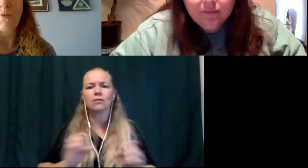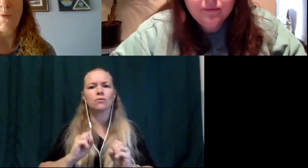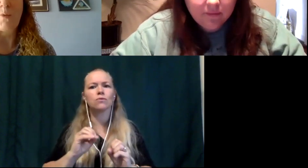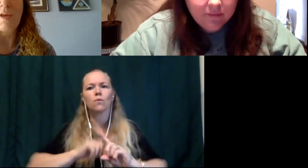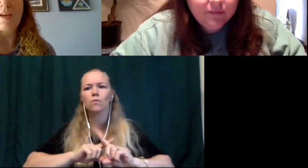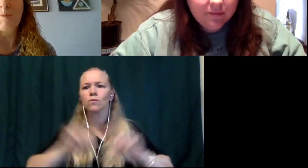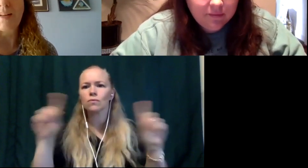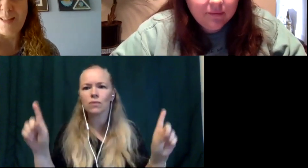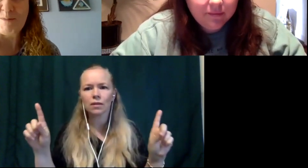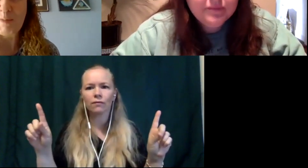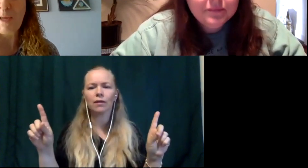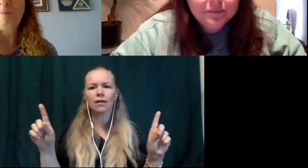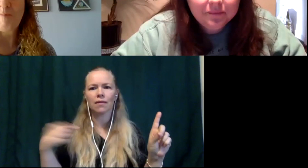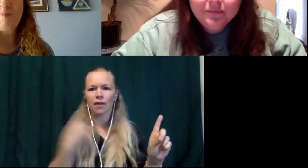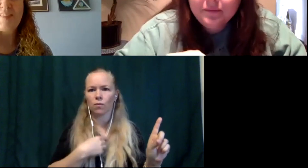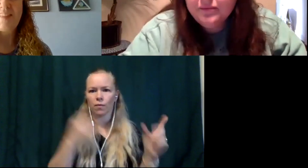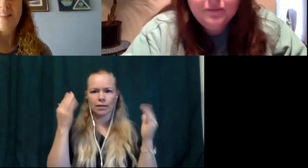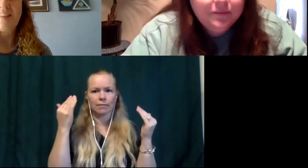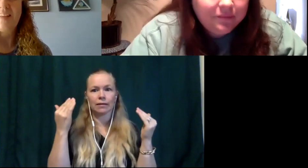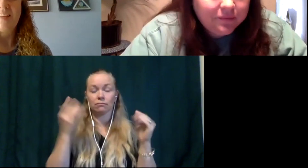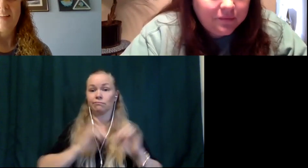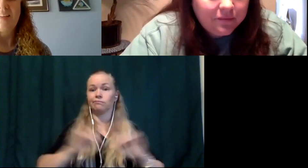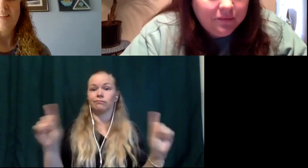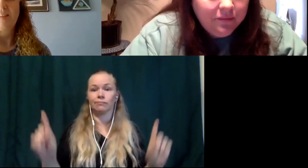than what we expected them to be.